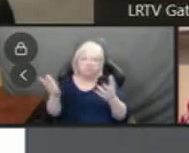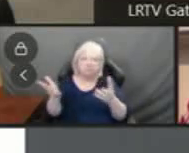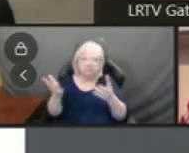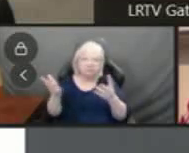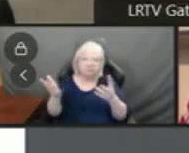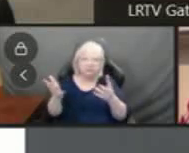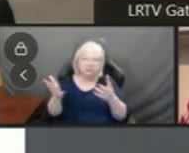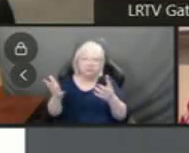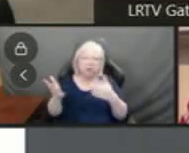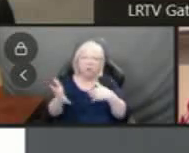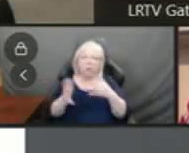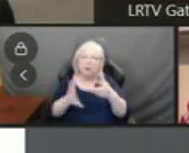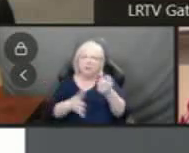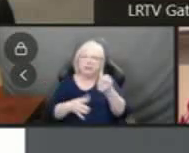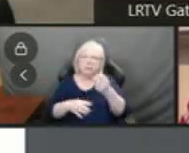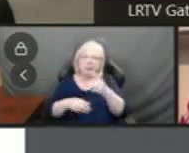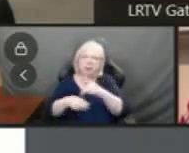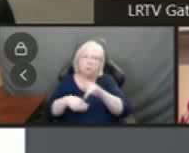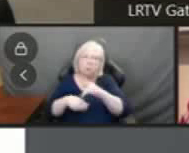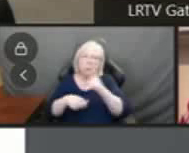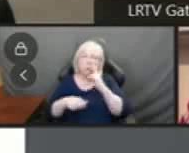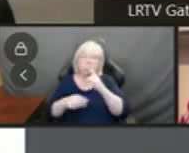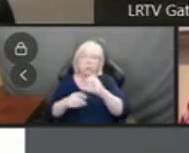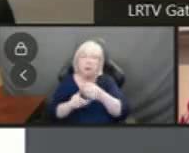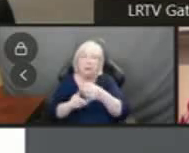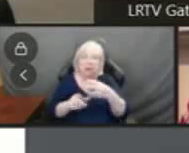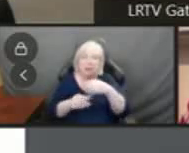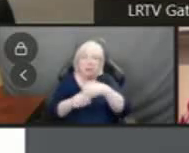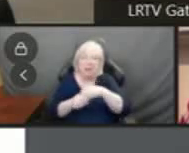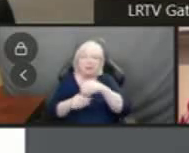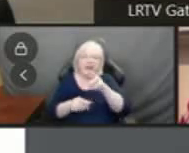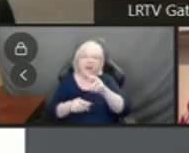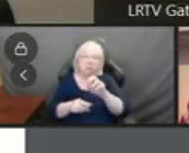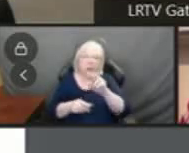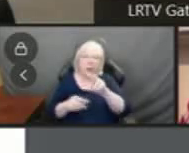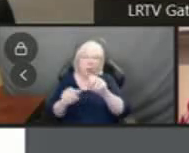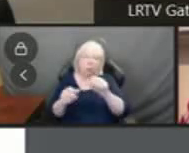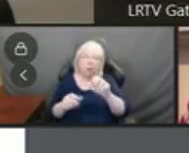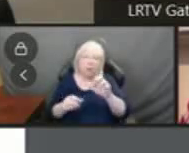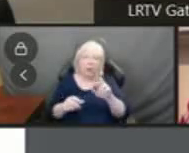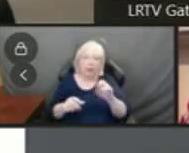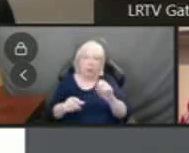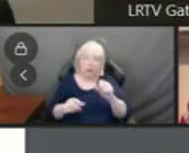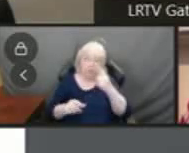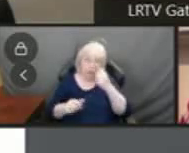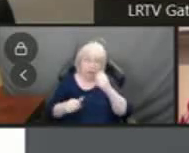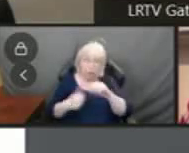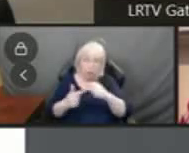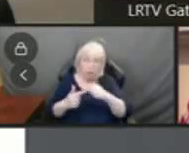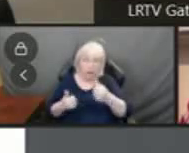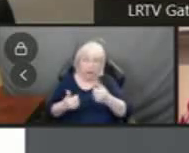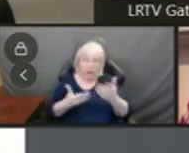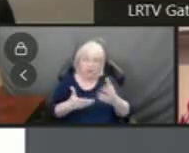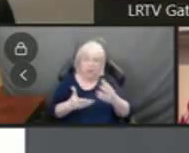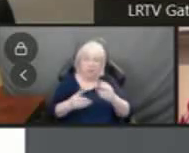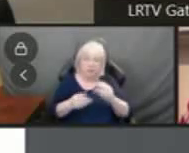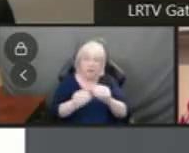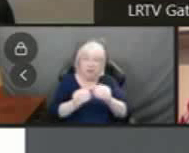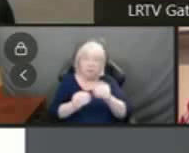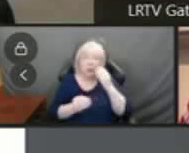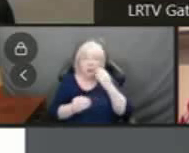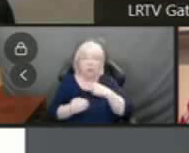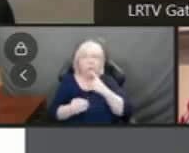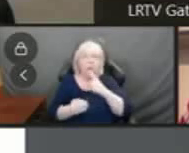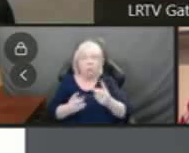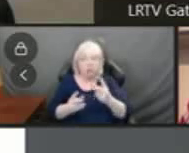we left some room actually for expansion within the 6.2 acres because when we gave them that acreage, I knew we were locked in.